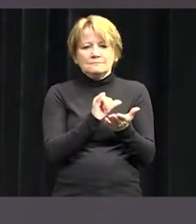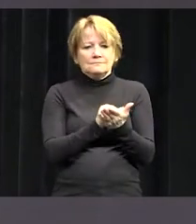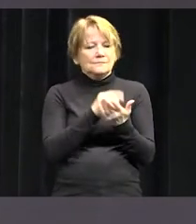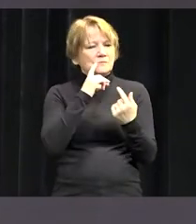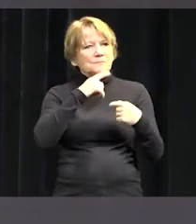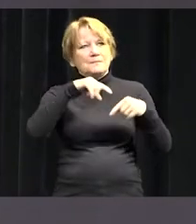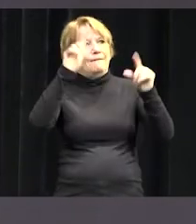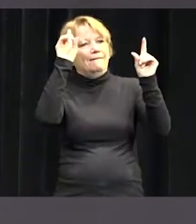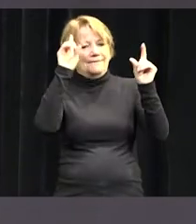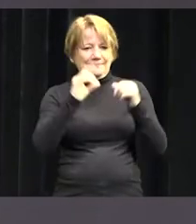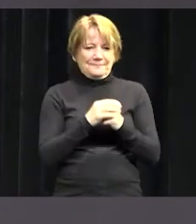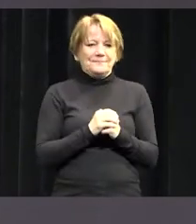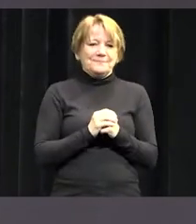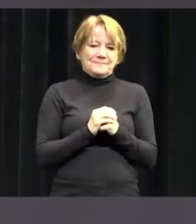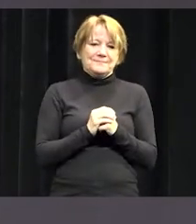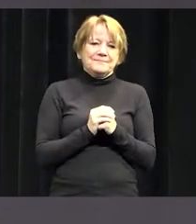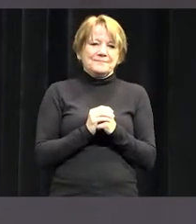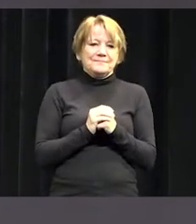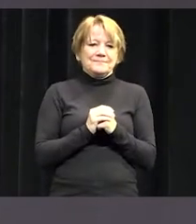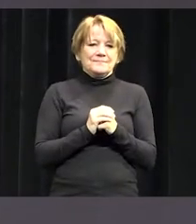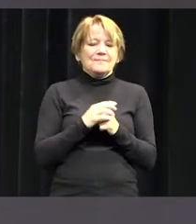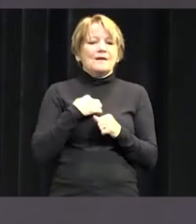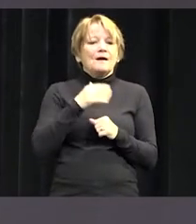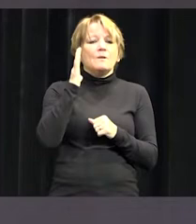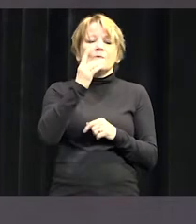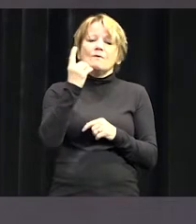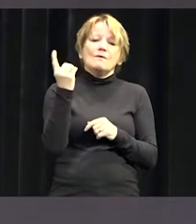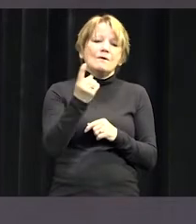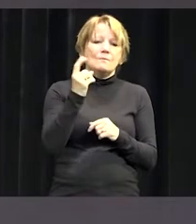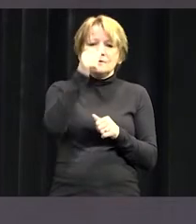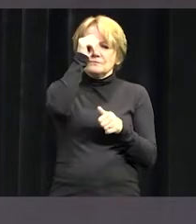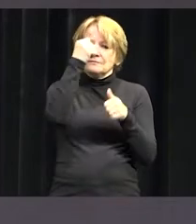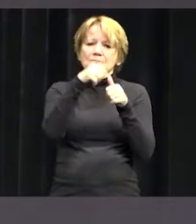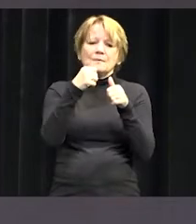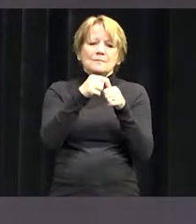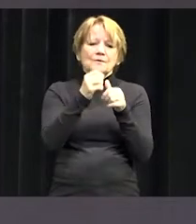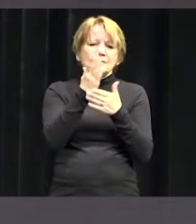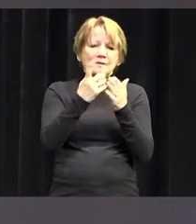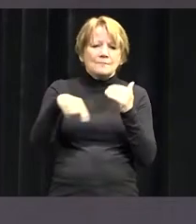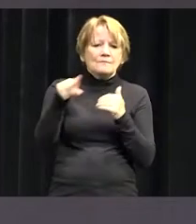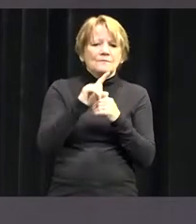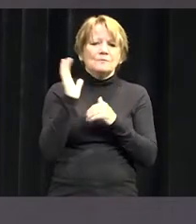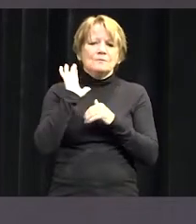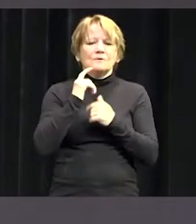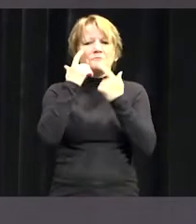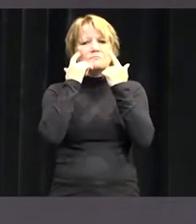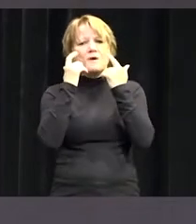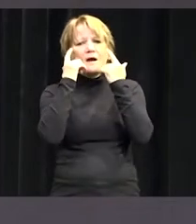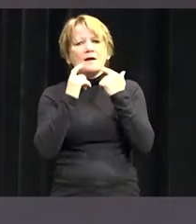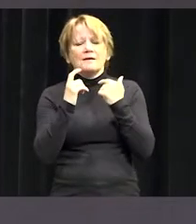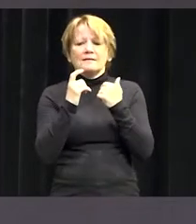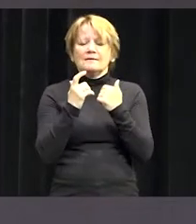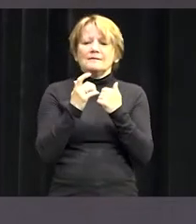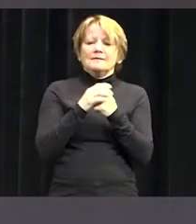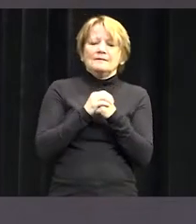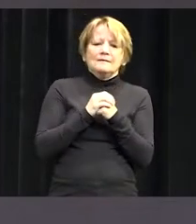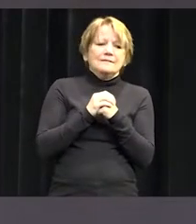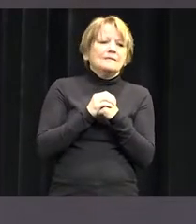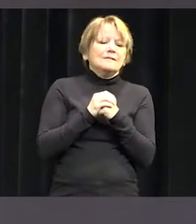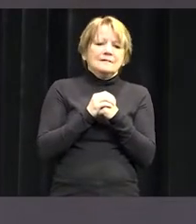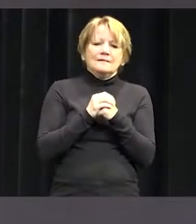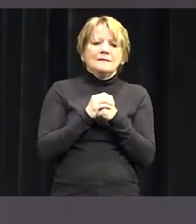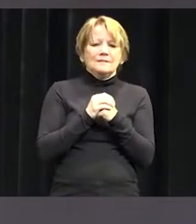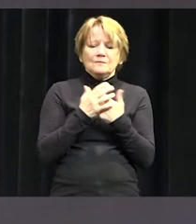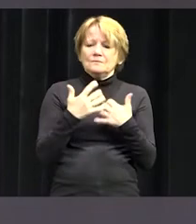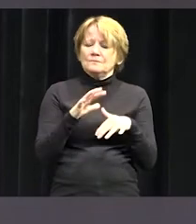the challenges you had to go through but also i will remember the laughs jokes and joy in the classroom